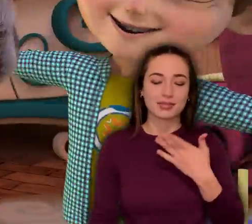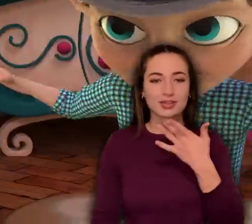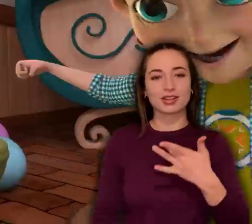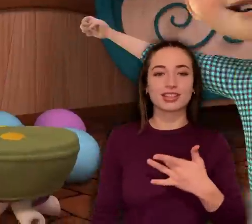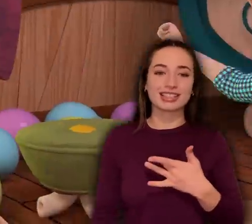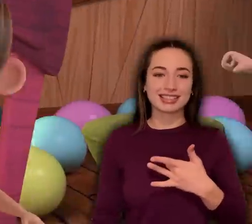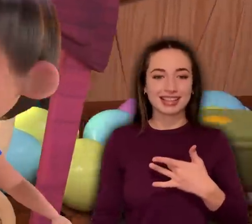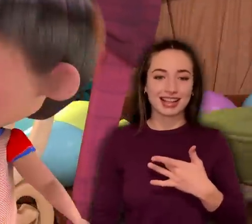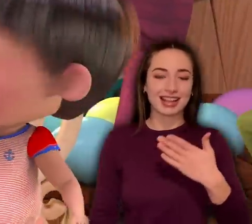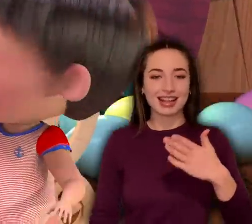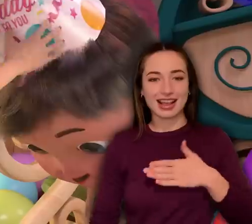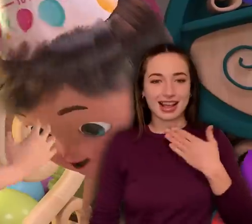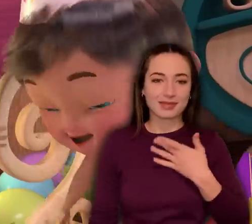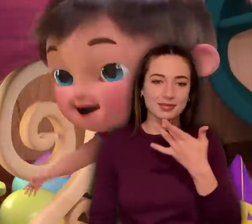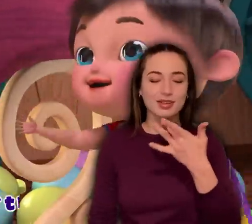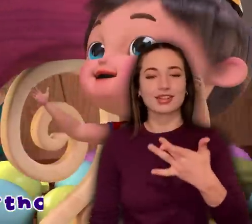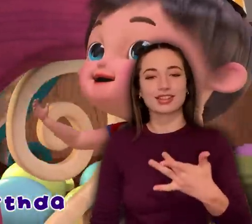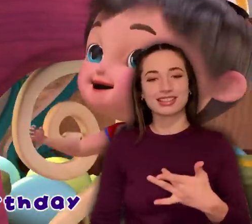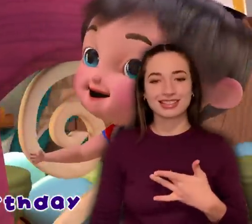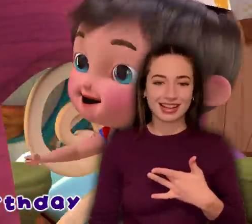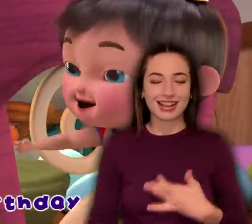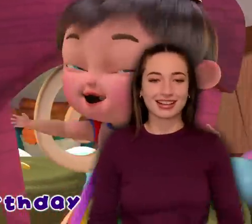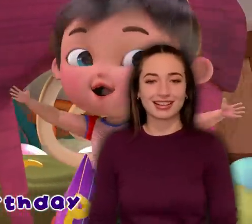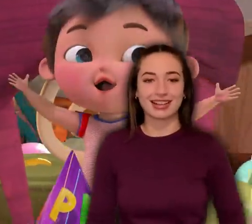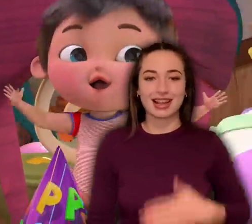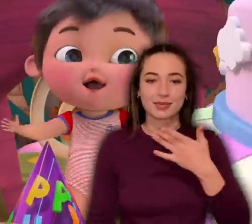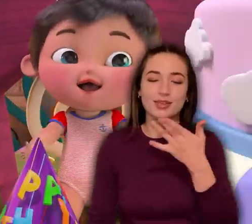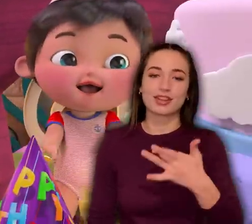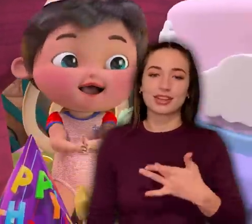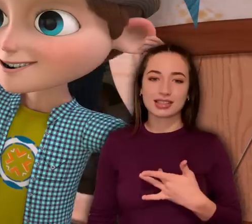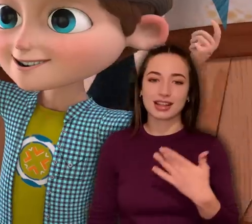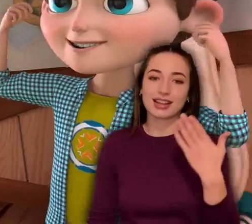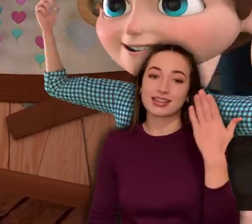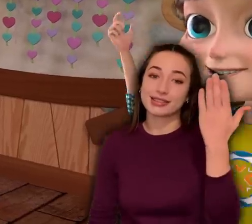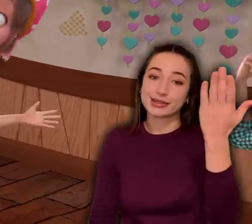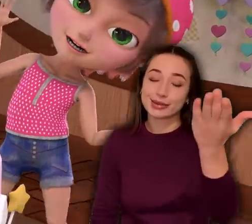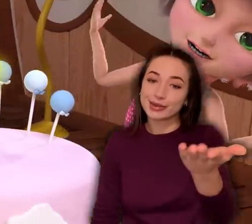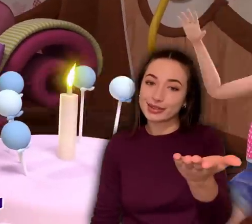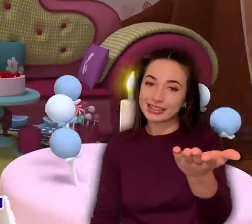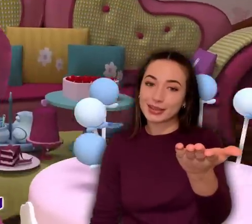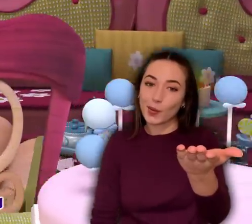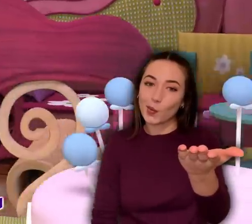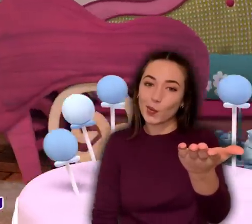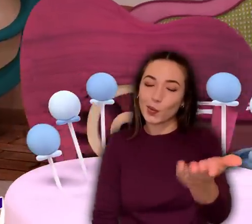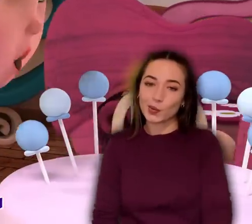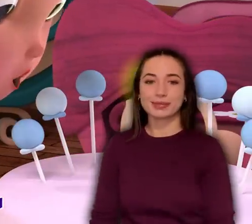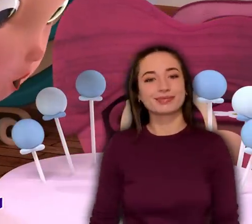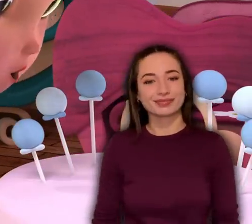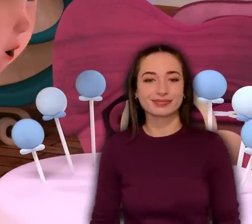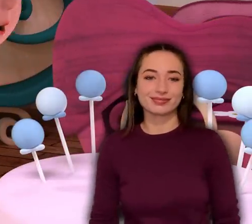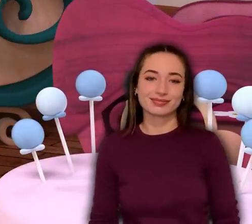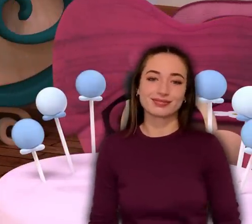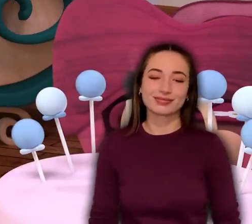happy birthday say happy birthday happy birthday to you